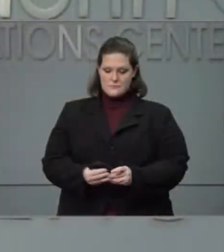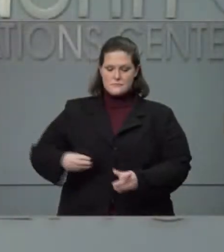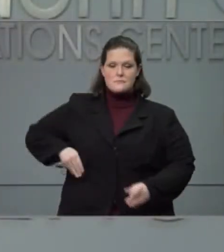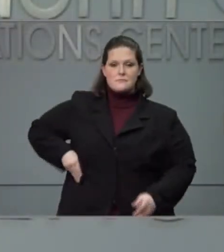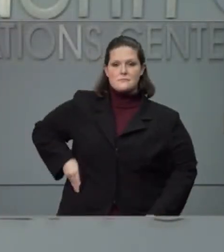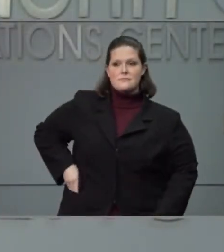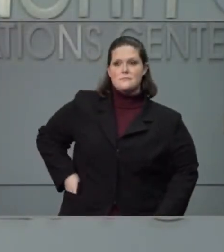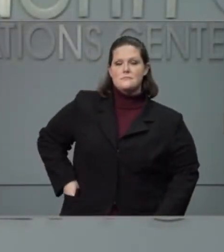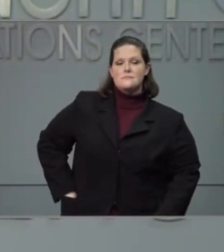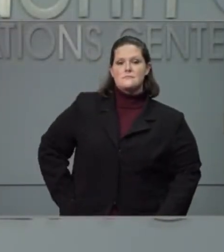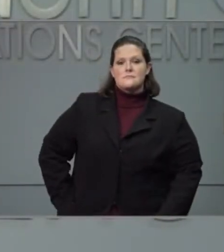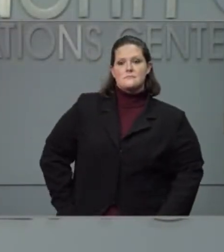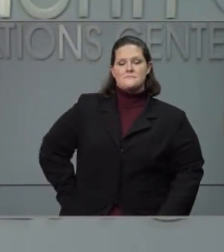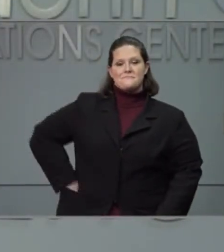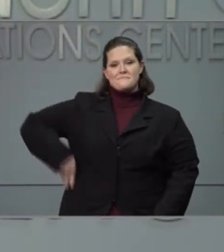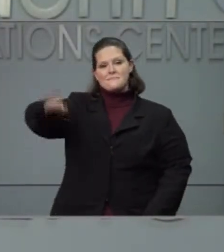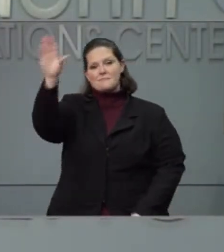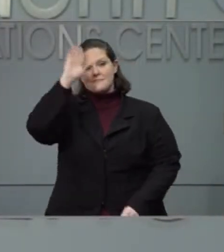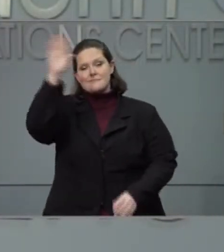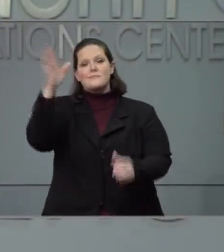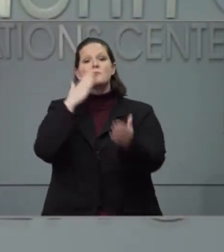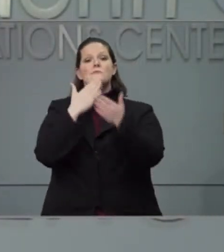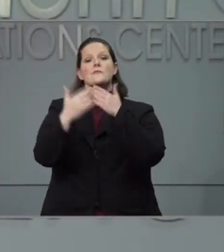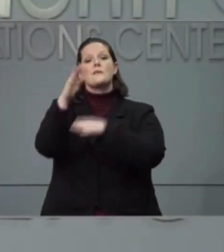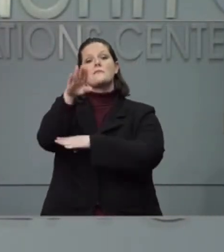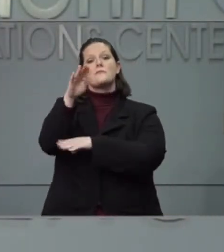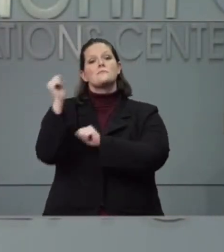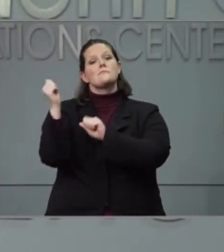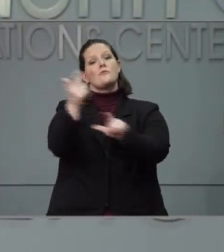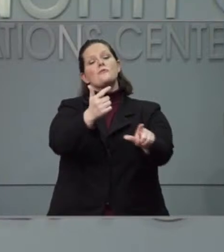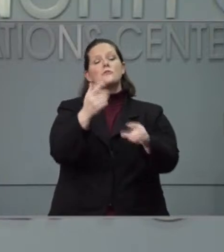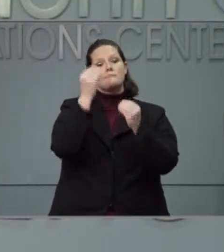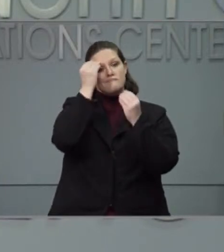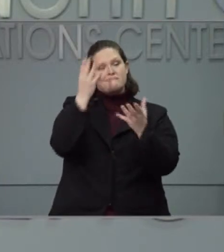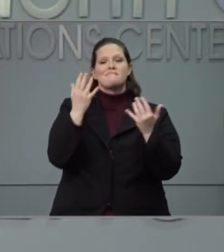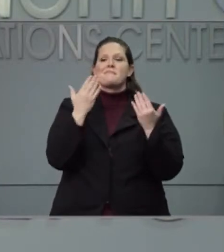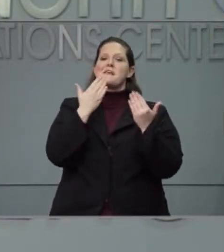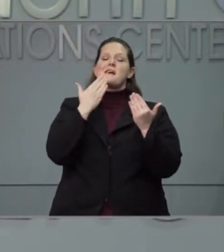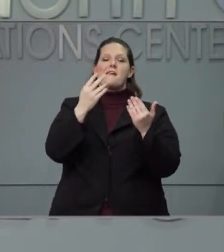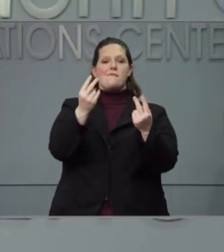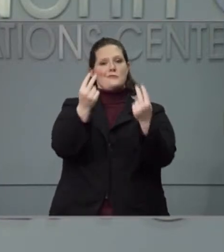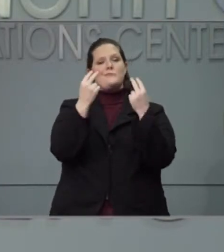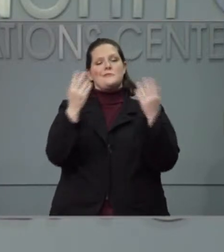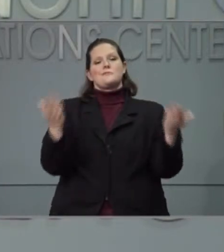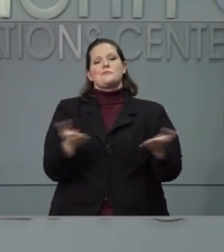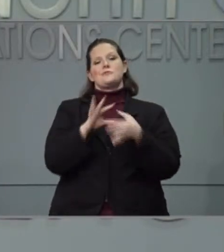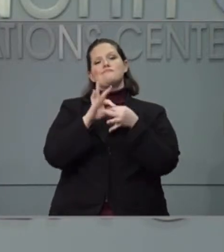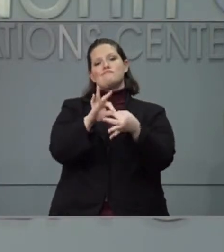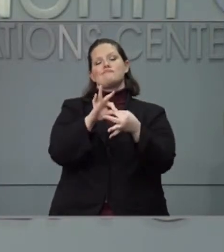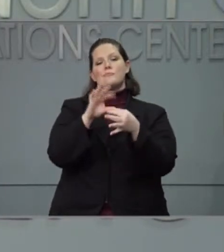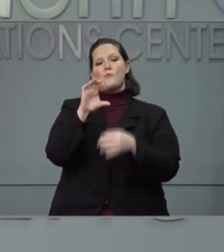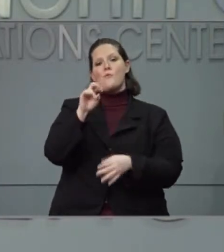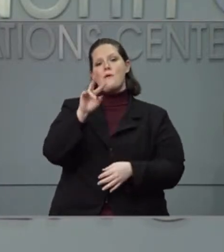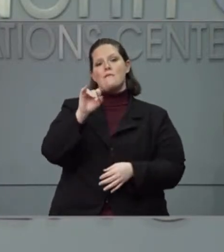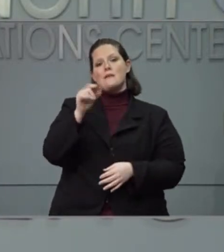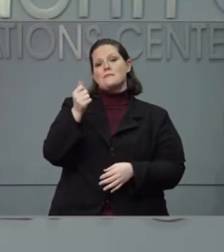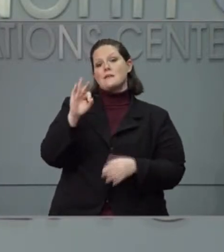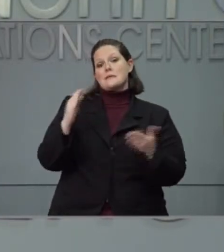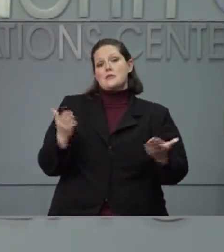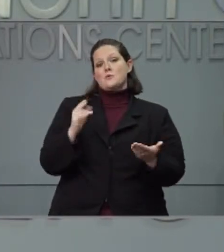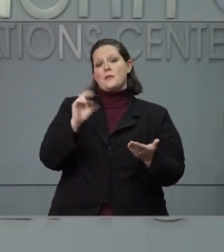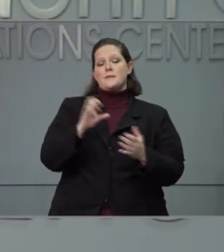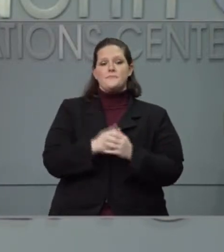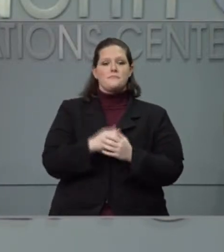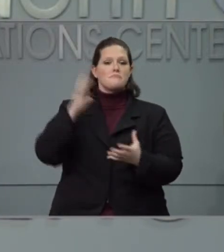Well, good afternoon, everybody, and thank you for joining today's update on COVID-19 in North Carolina. As of today, we have